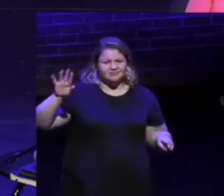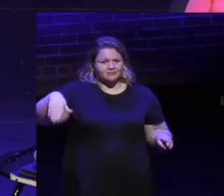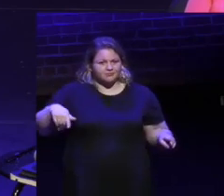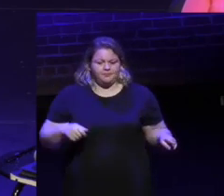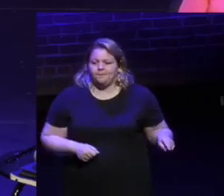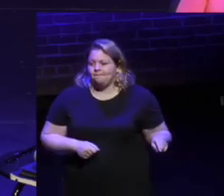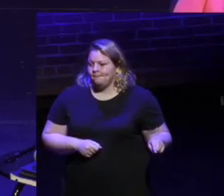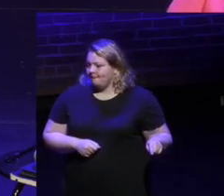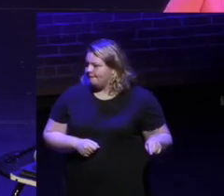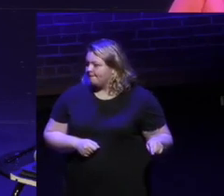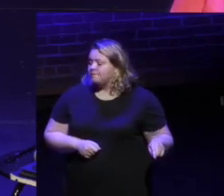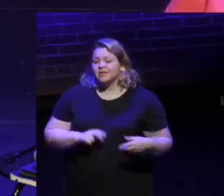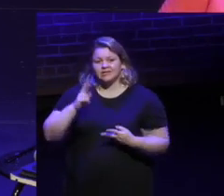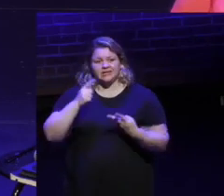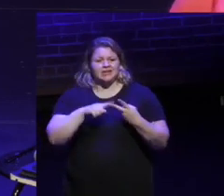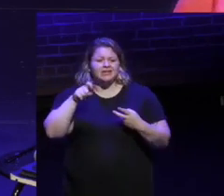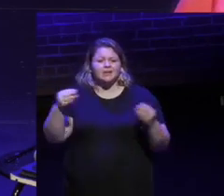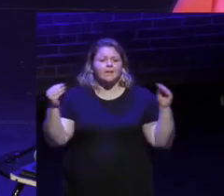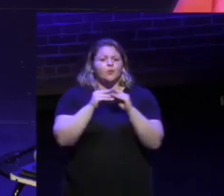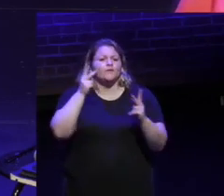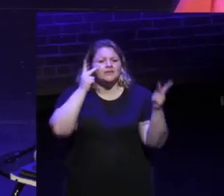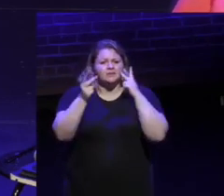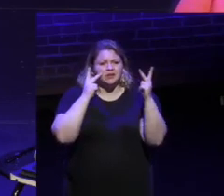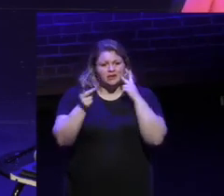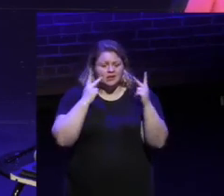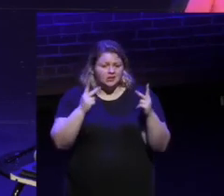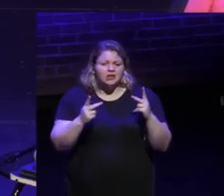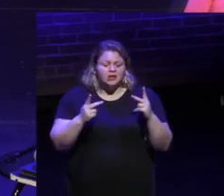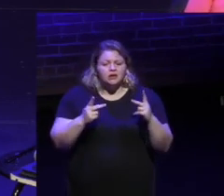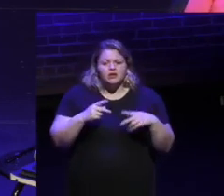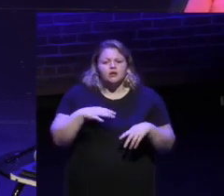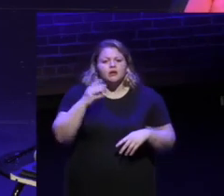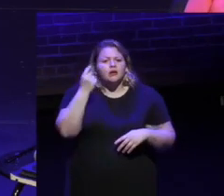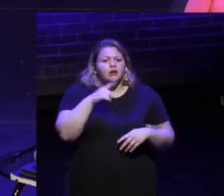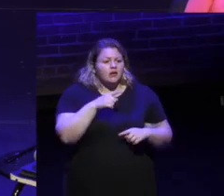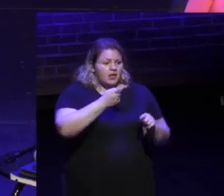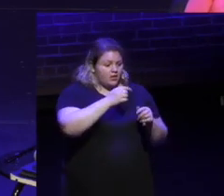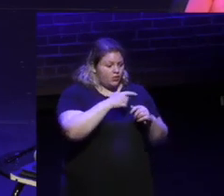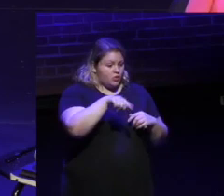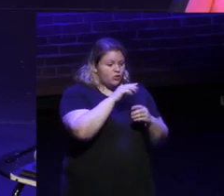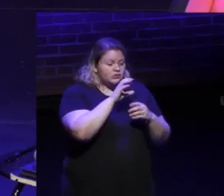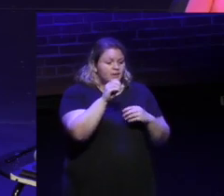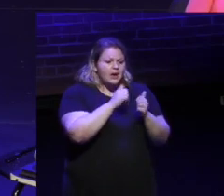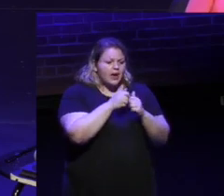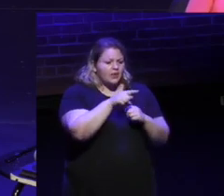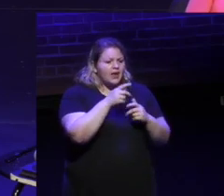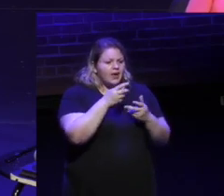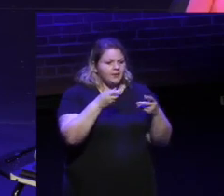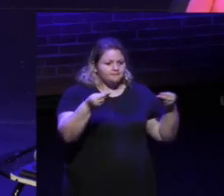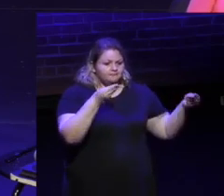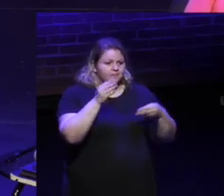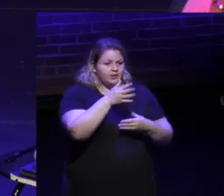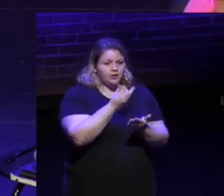we need more visibility into some of these organizations, how they oversee their funds. You know, many of these institutions